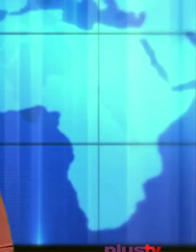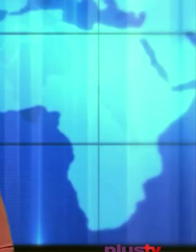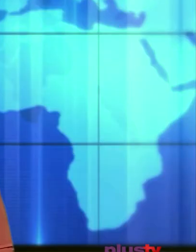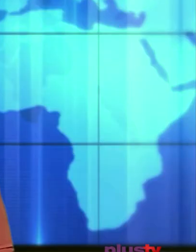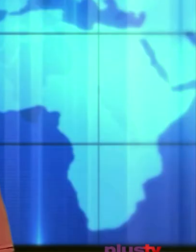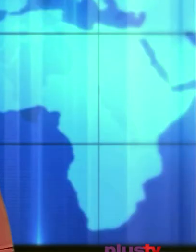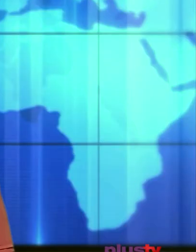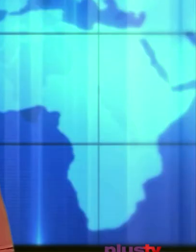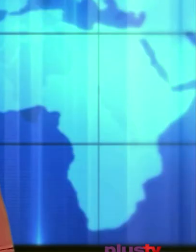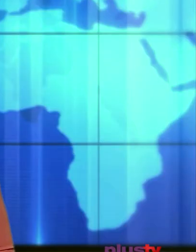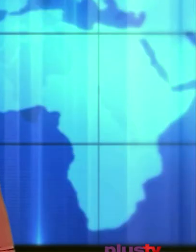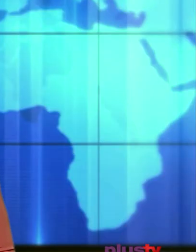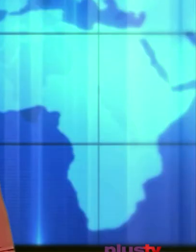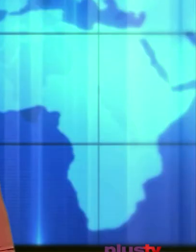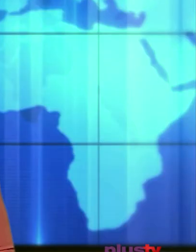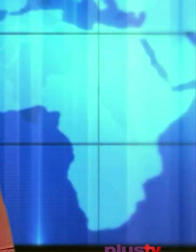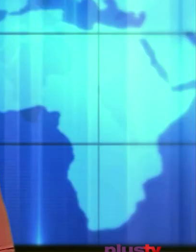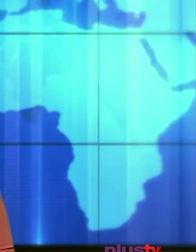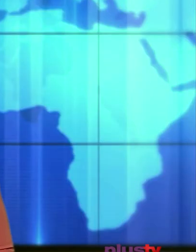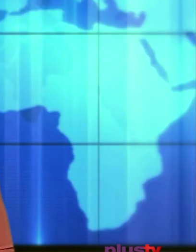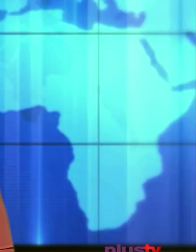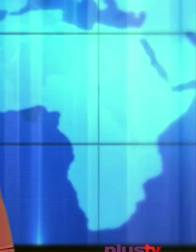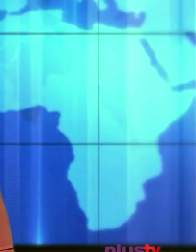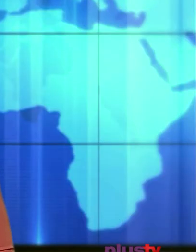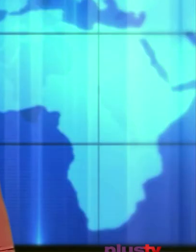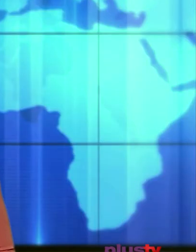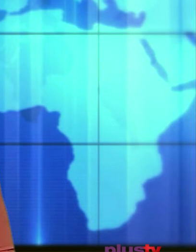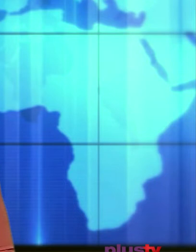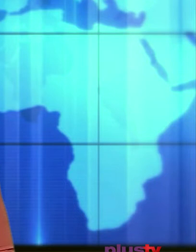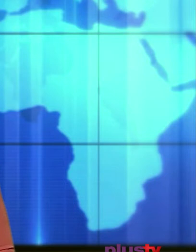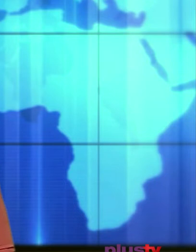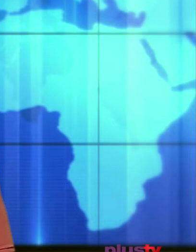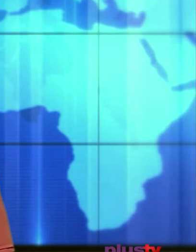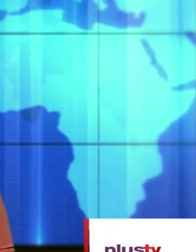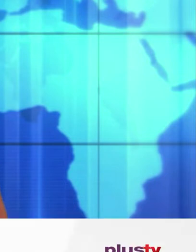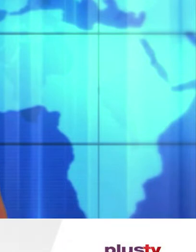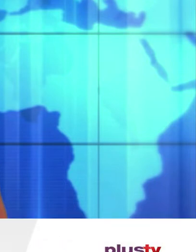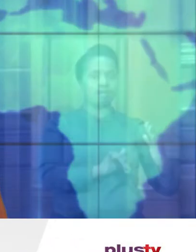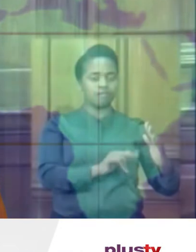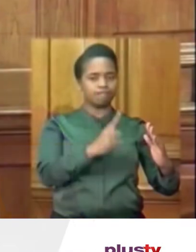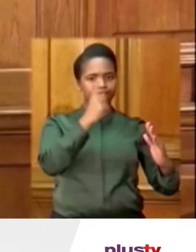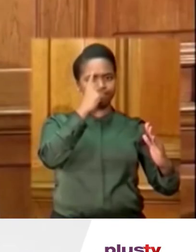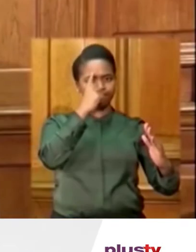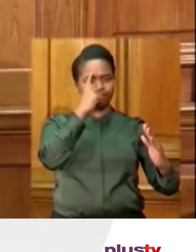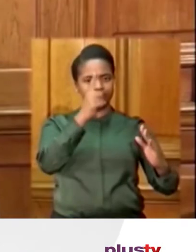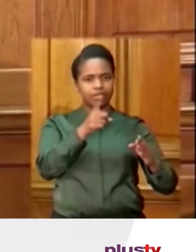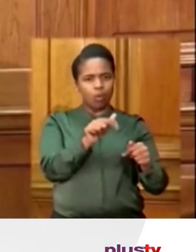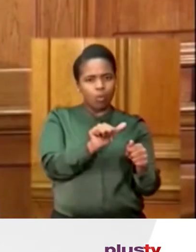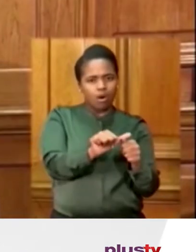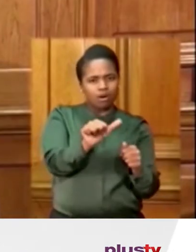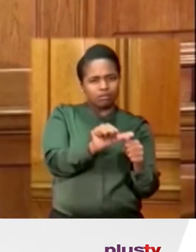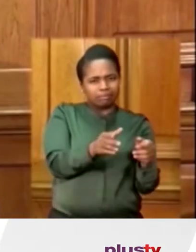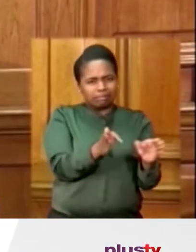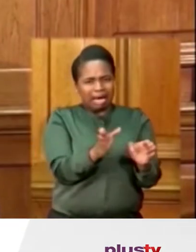And yes, so on top of Bodo Africa to already presido of South Africa, they don't want say the country coronavirus outbreak, say it goes still bad. Well, and when it